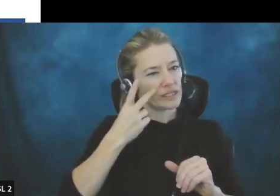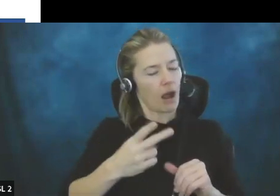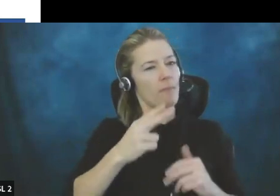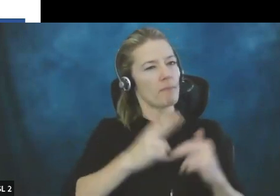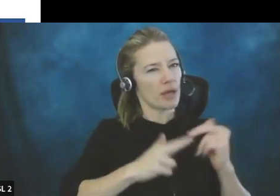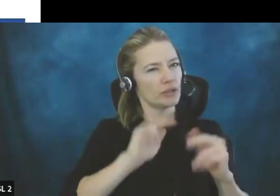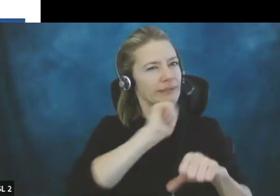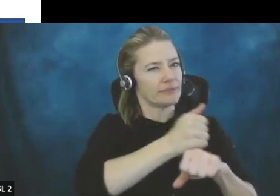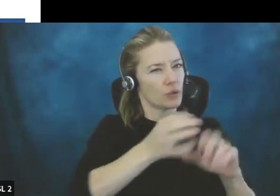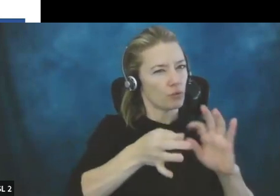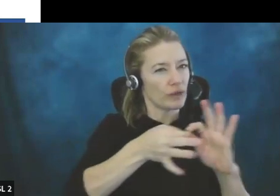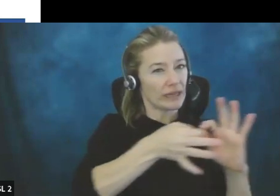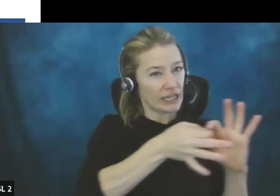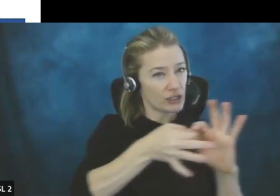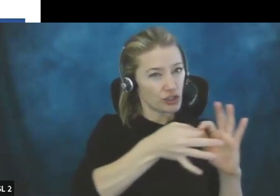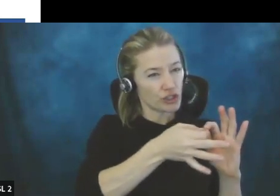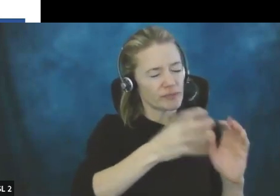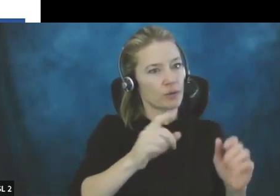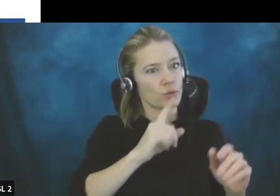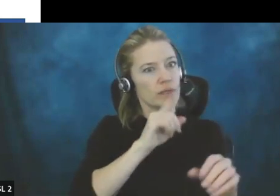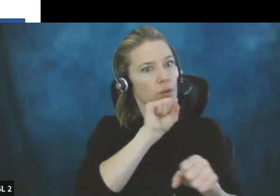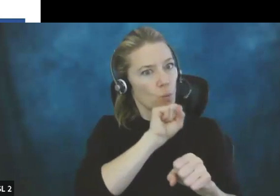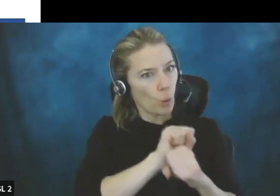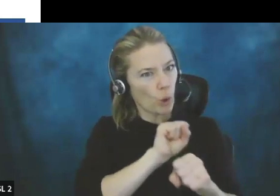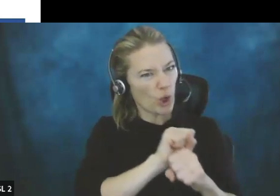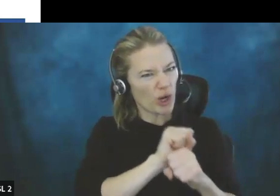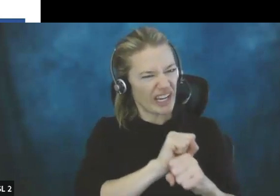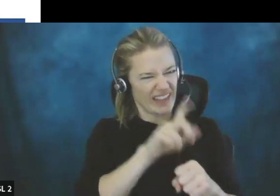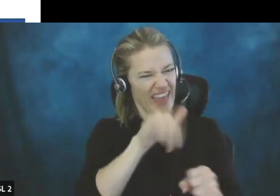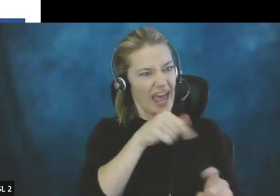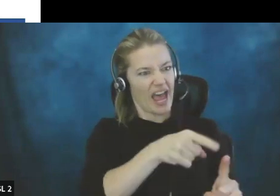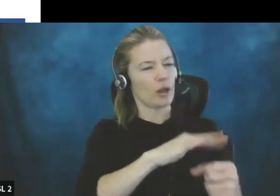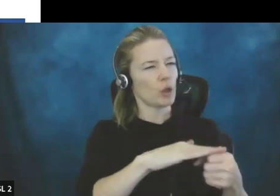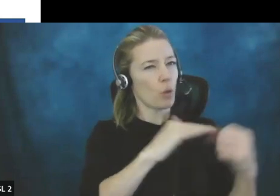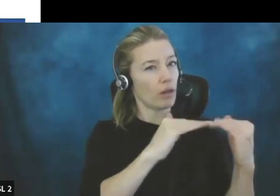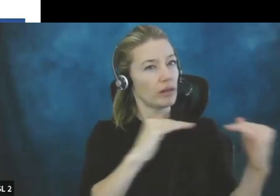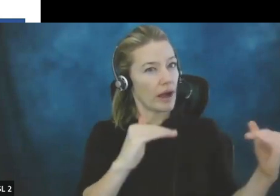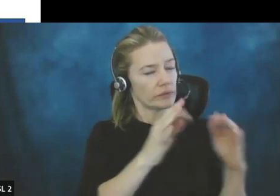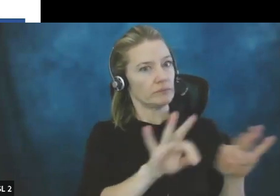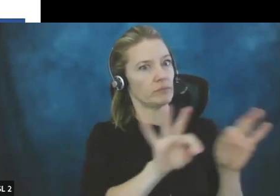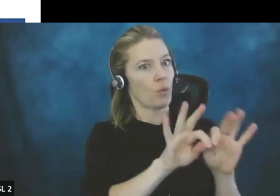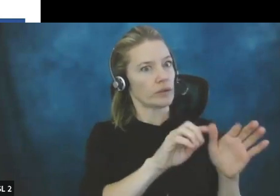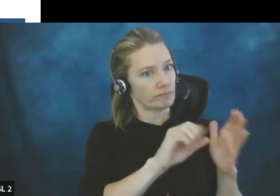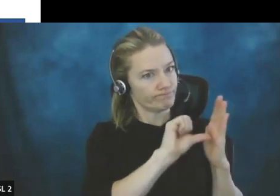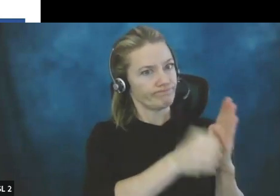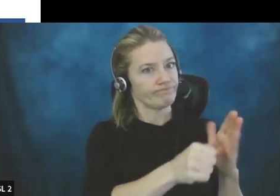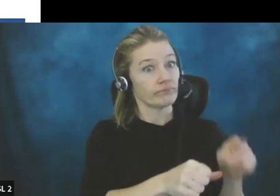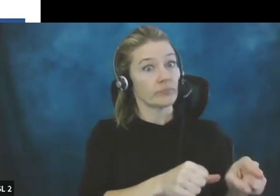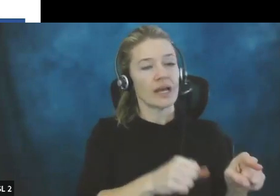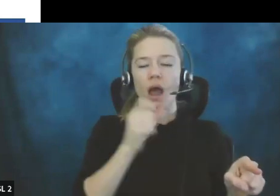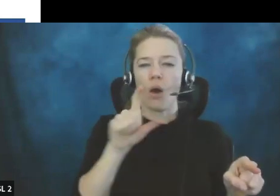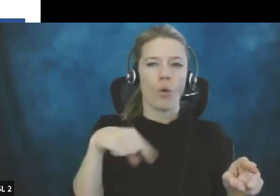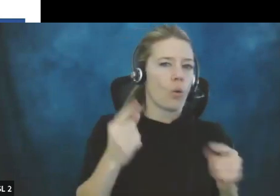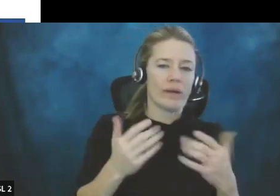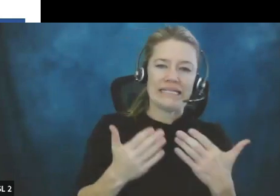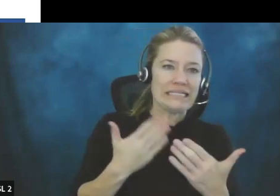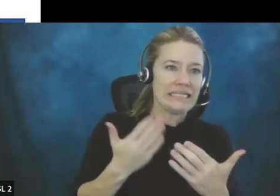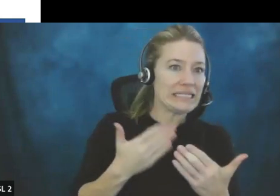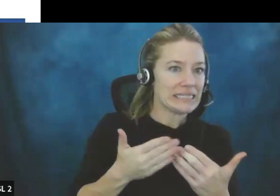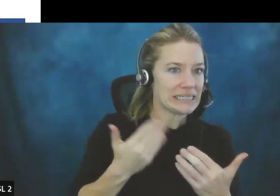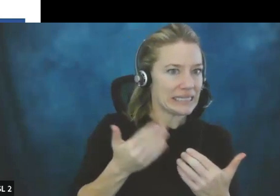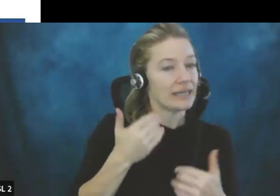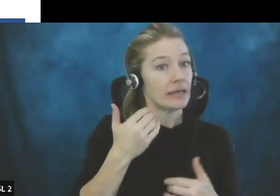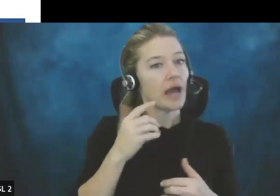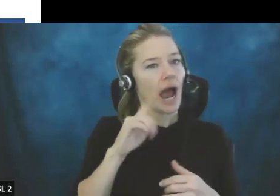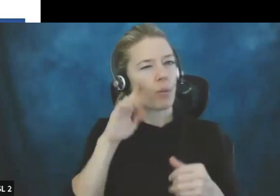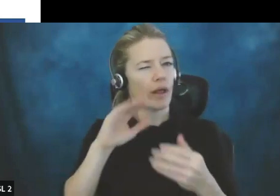early on was that building of relationships and really working at that local level. Now, it hasn't always been easy